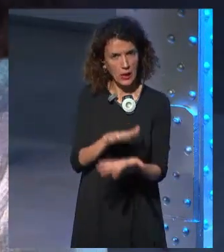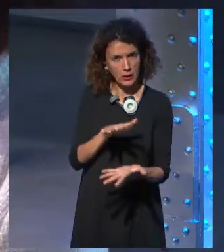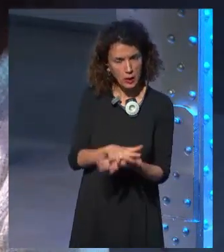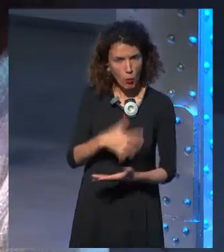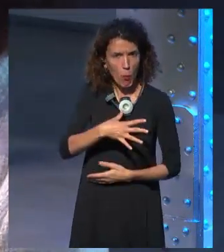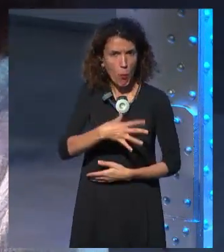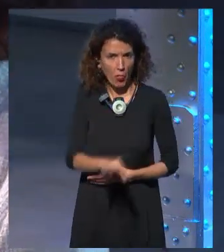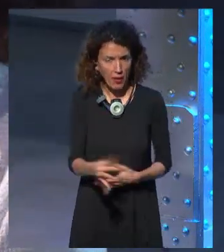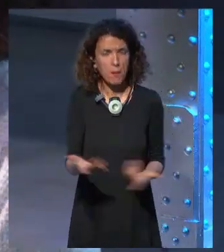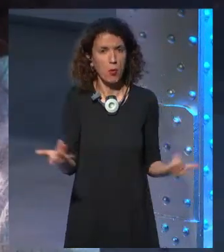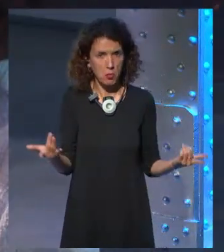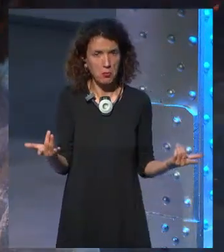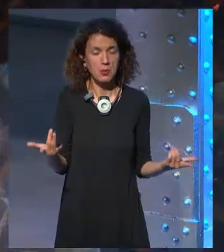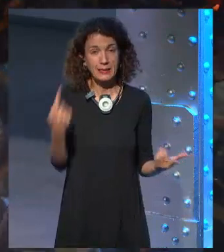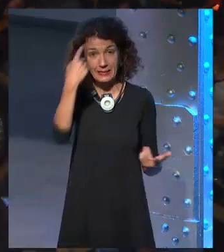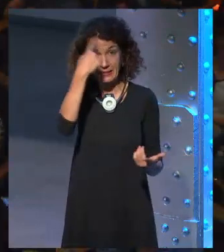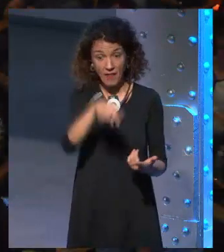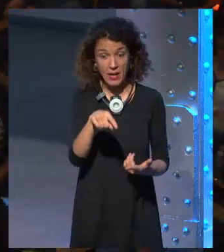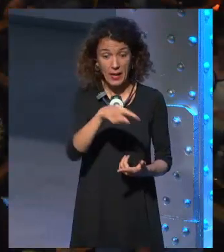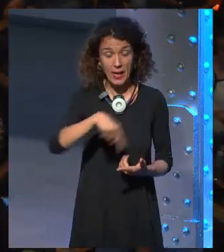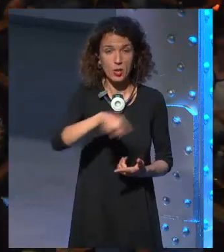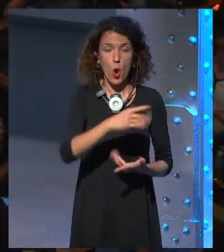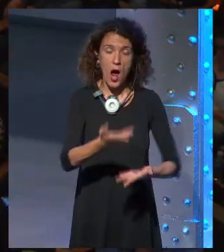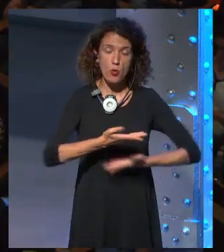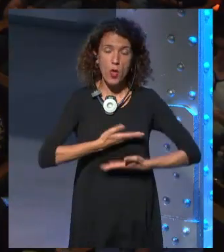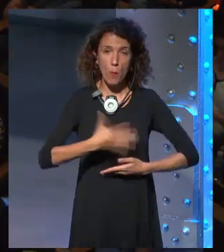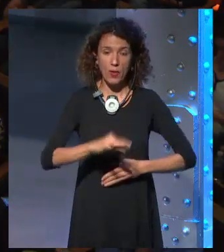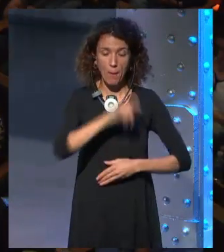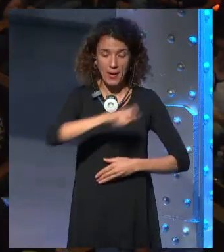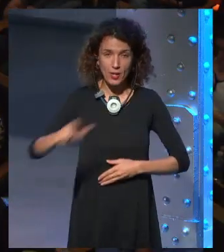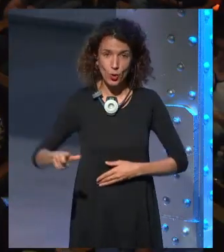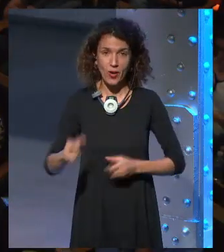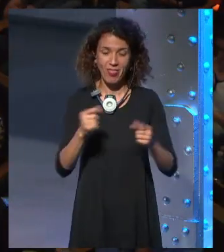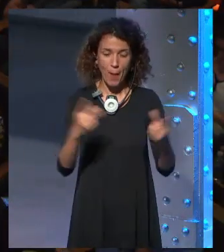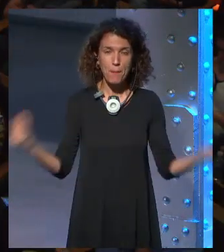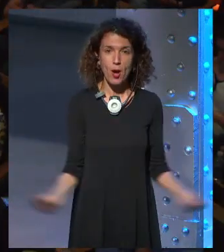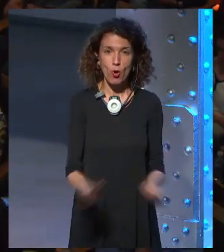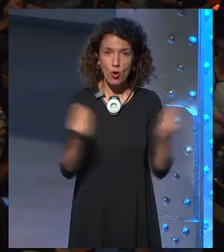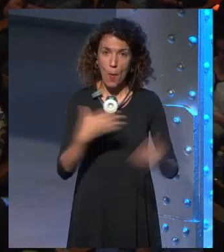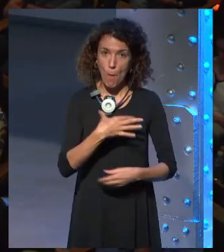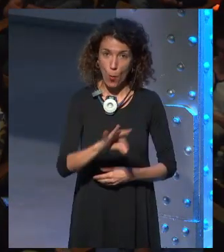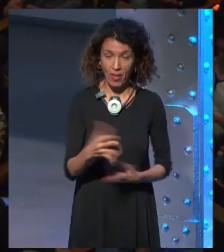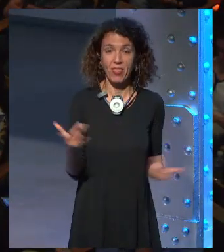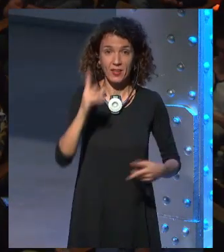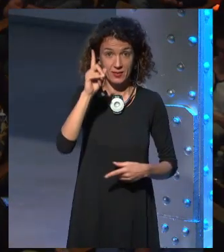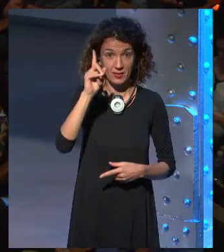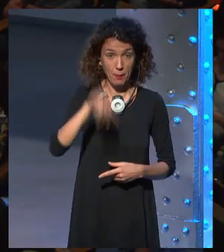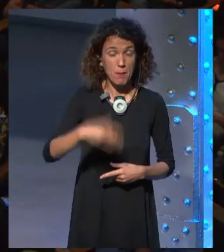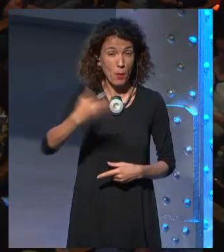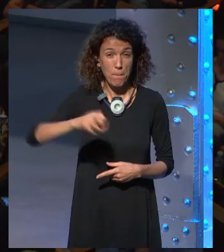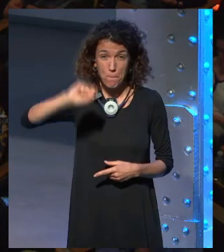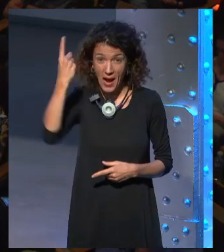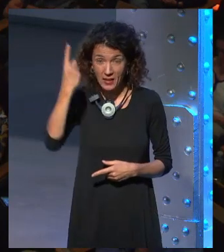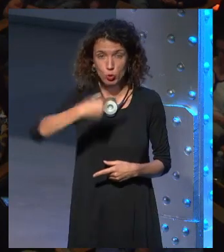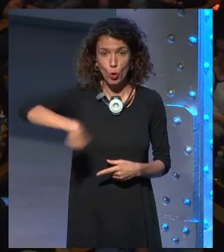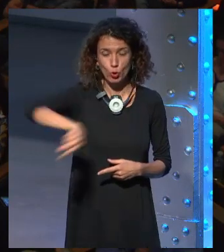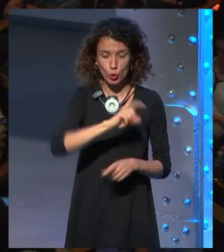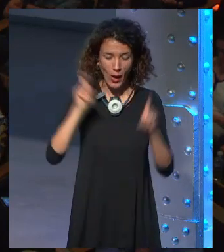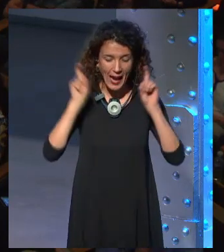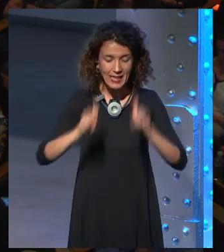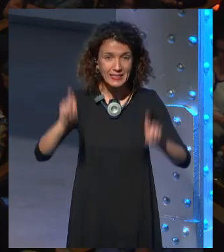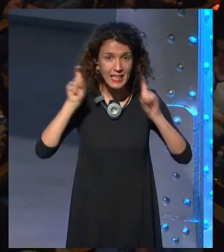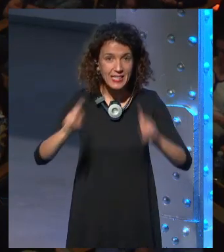citizens and good human beings and take that online. But more importantly, we've got to teach them how to use the digital